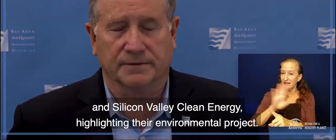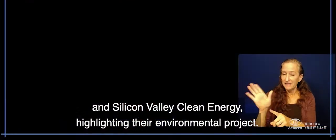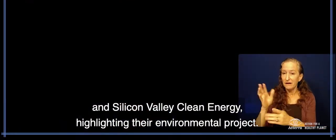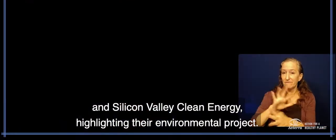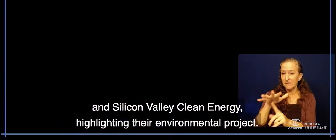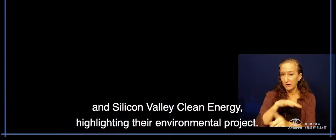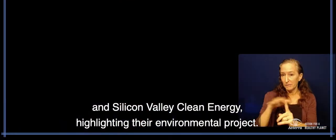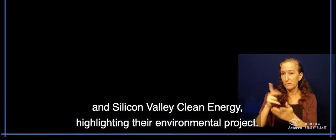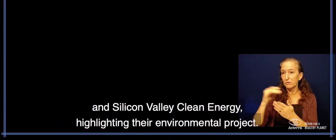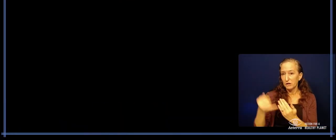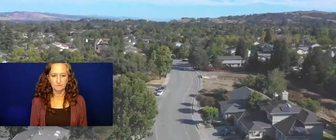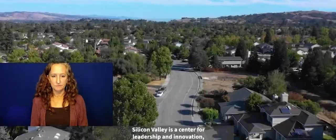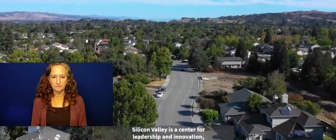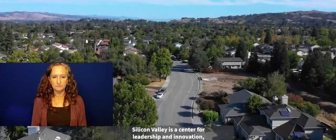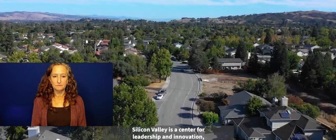project.